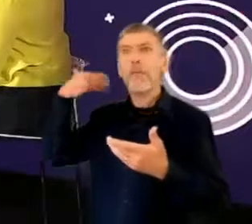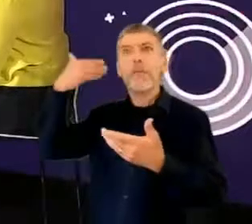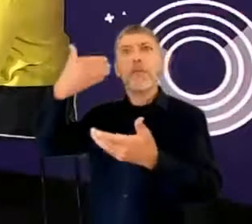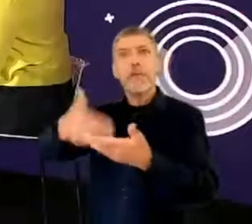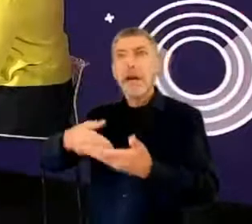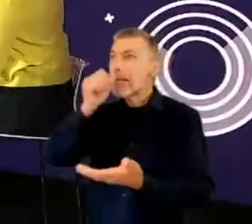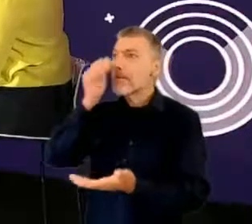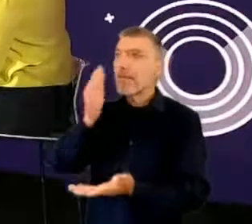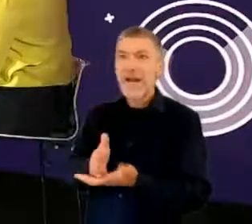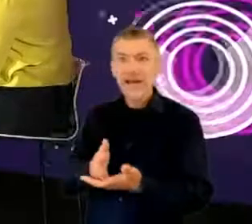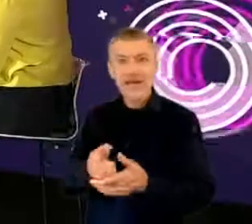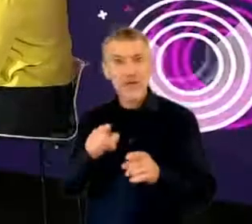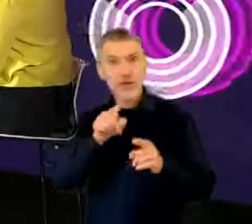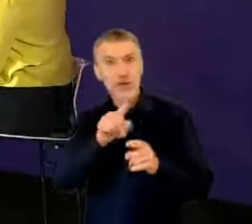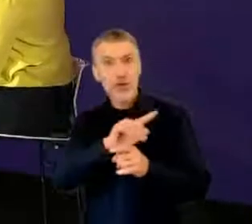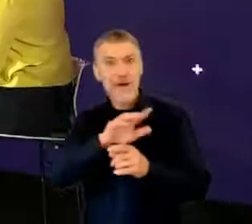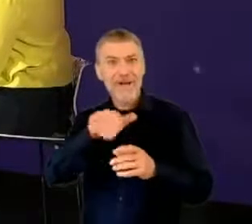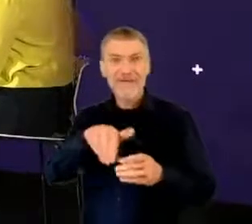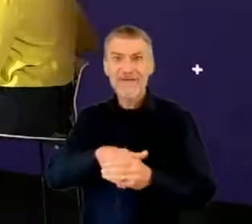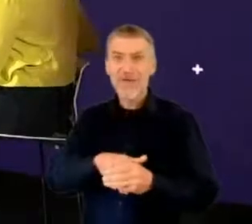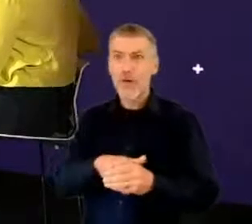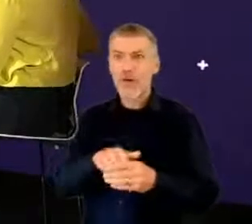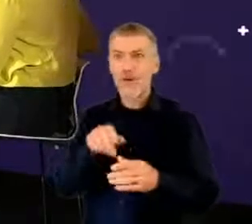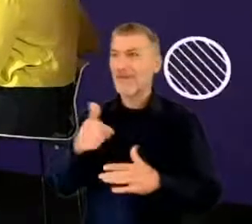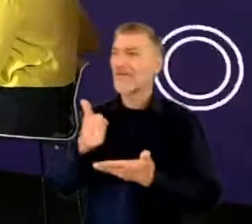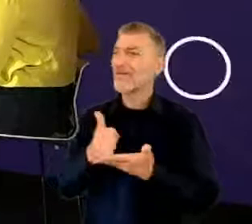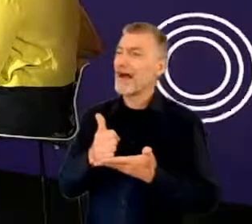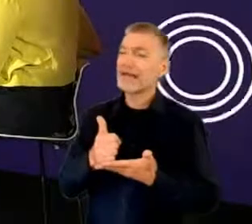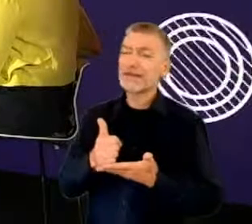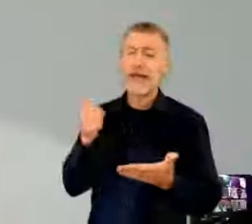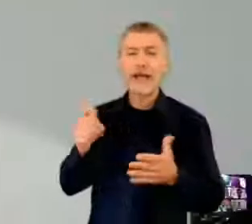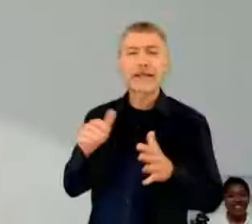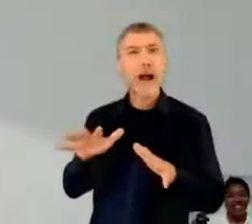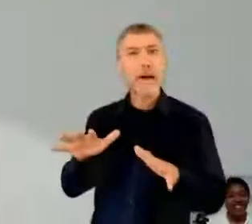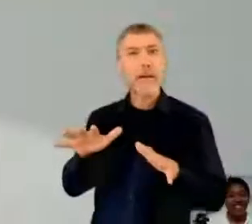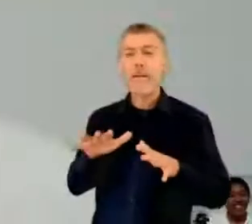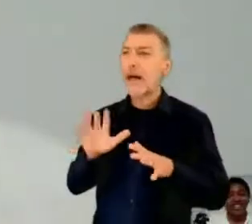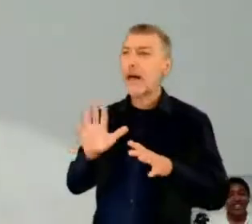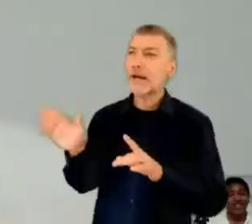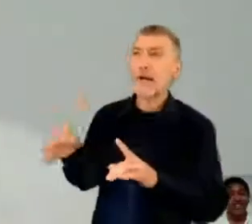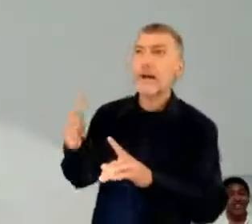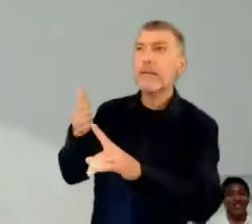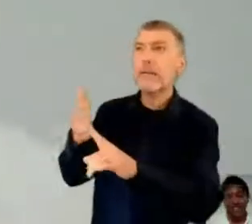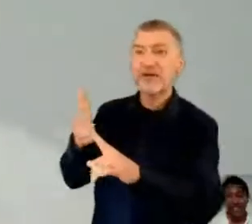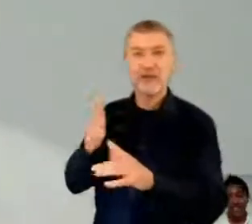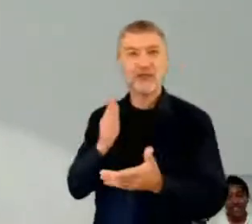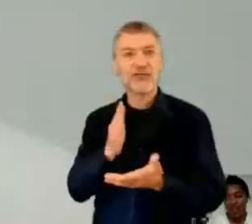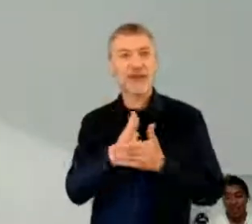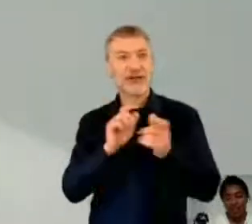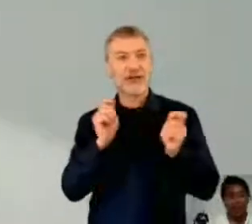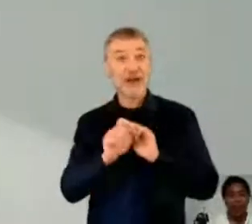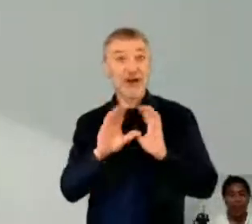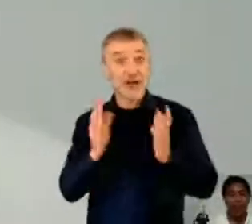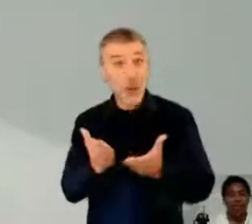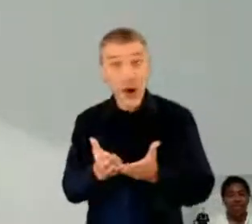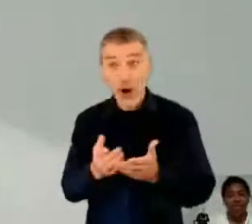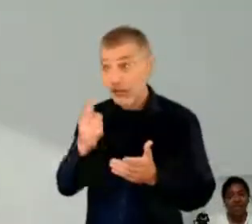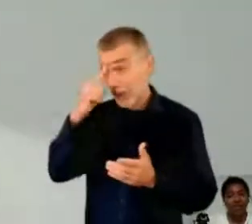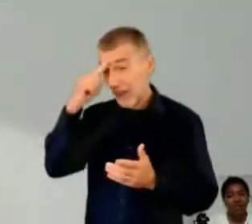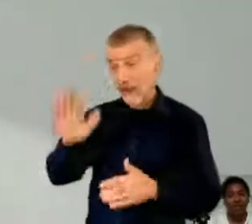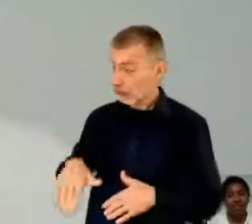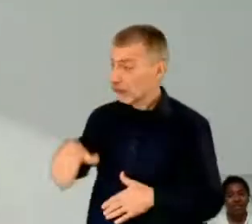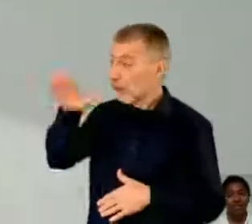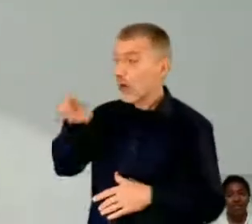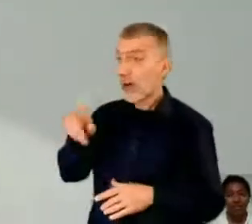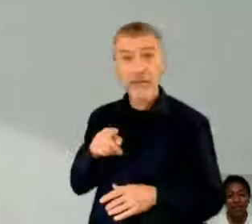mission when you were younger? This is changing the world. Yeah, not at all. I'm really fortunate, honestly,